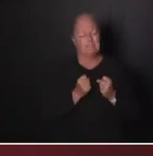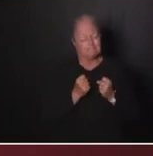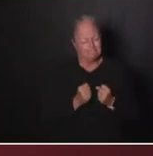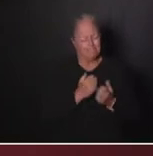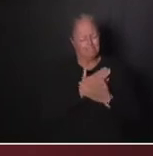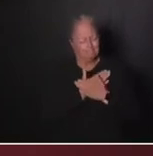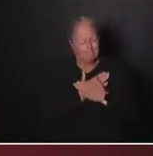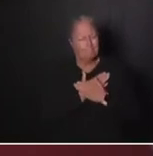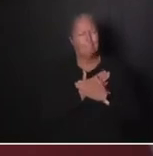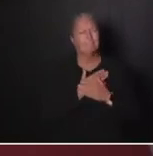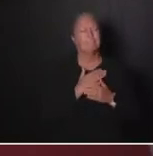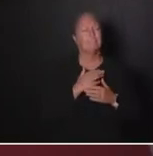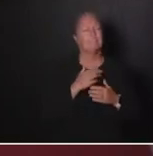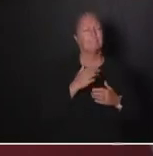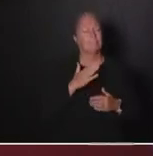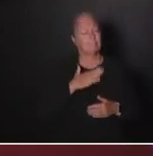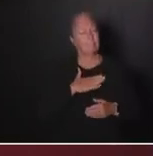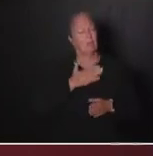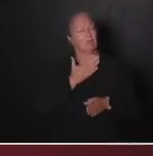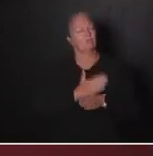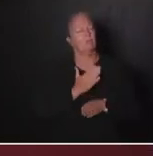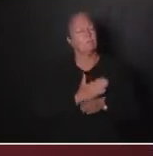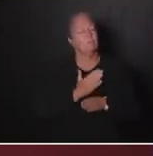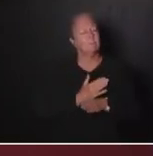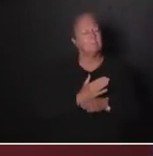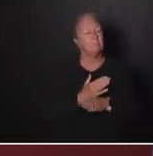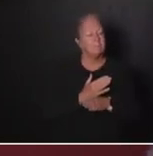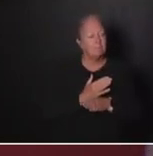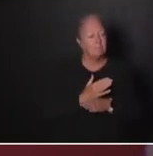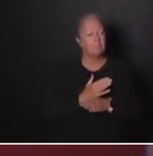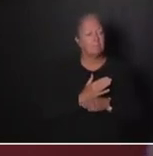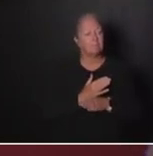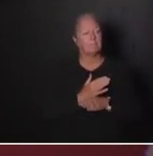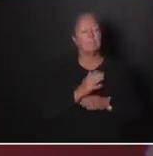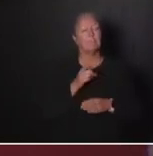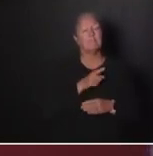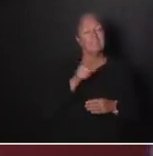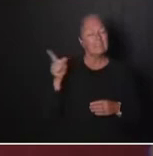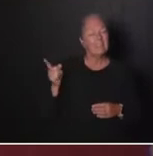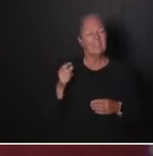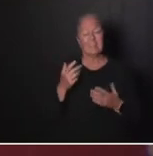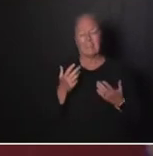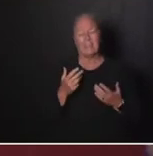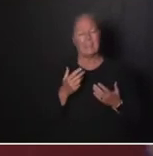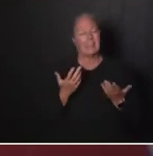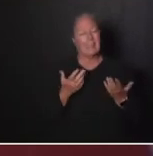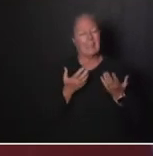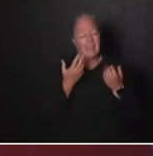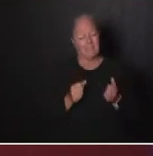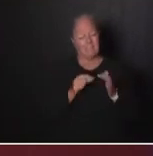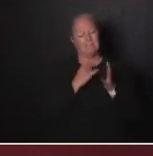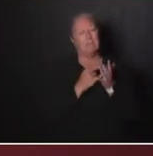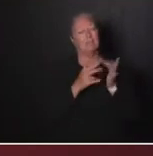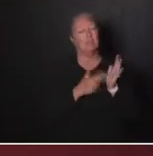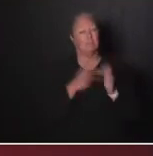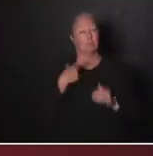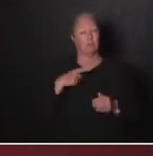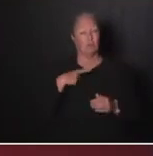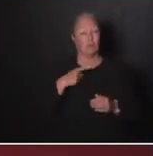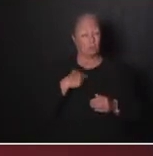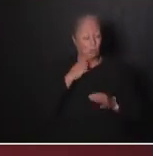as boisterous and as I am, but they all have that passion. Otherwise, we wouldn't do what we